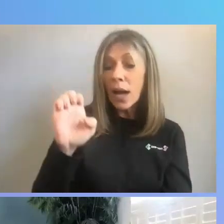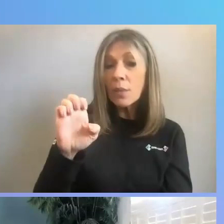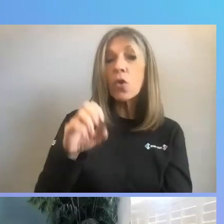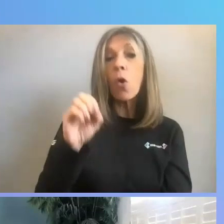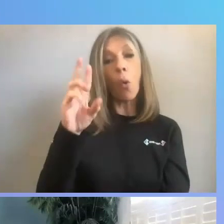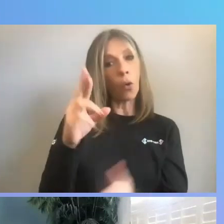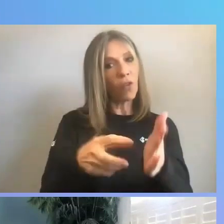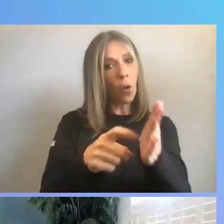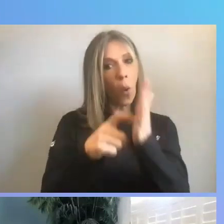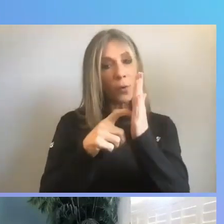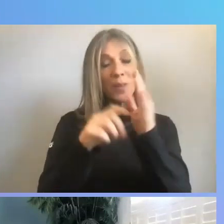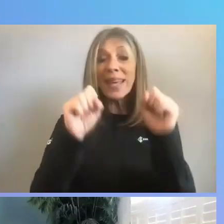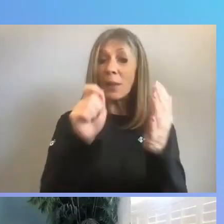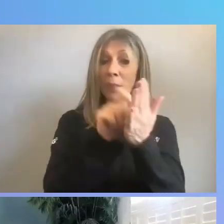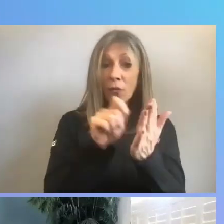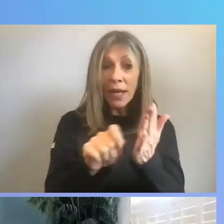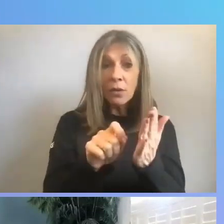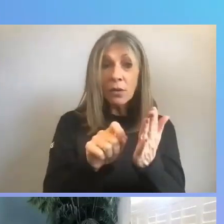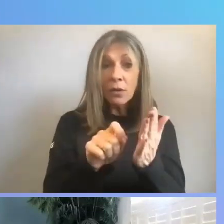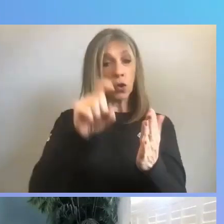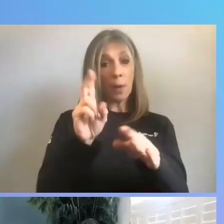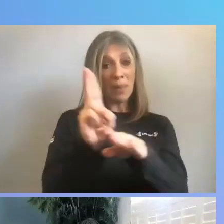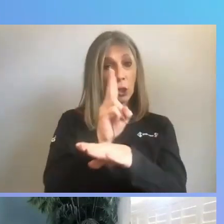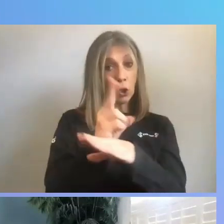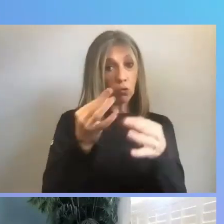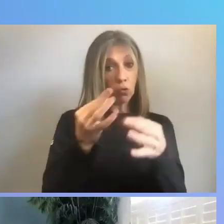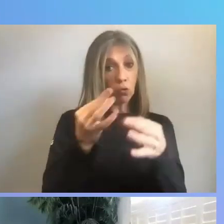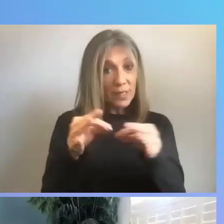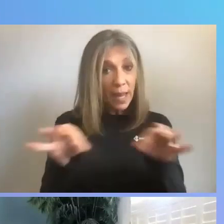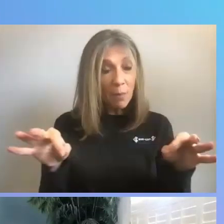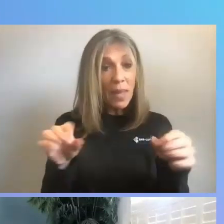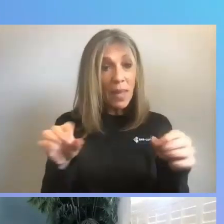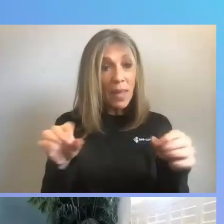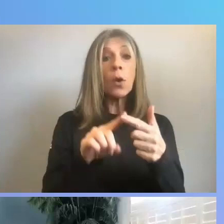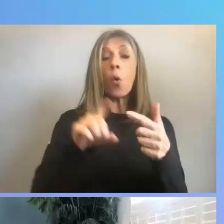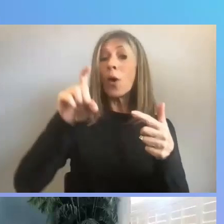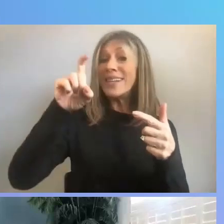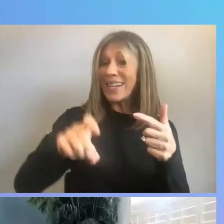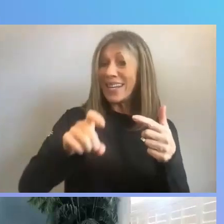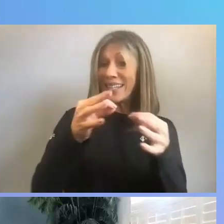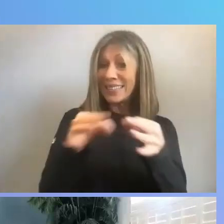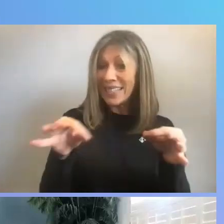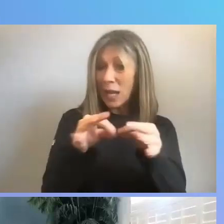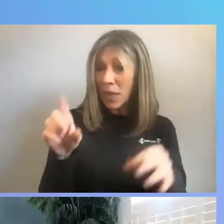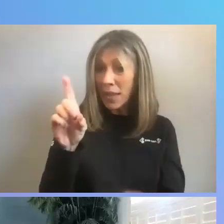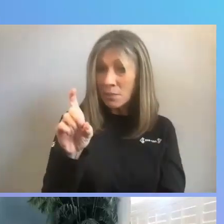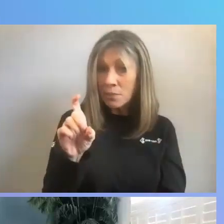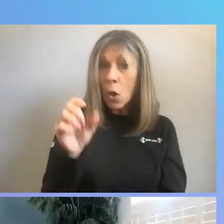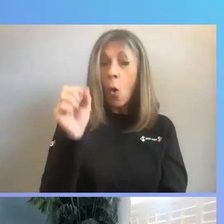requirements could be written. Should it be a user statement or a needs statement